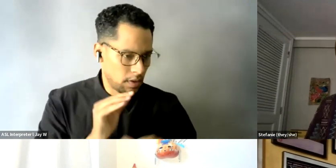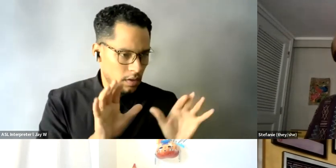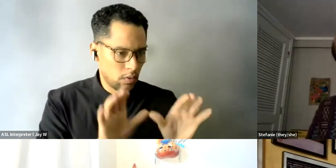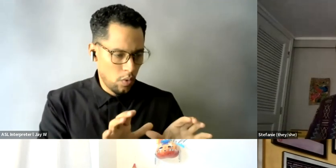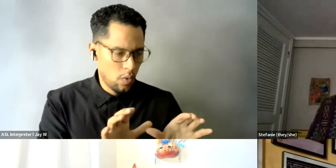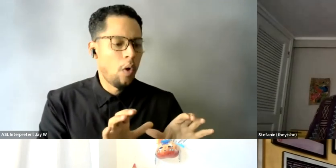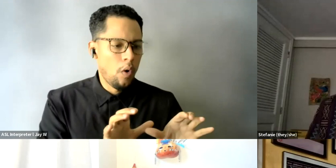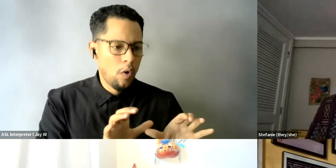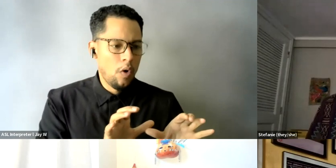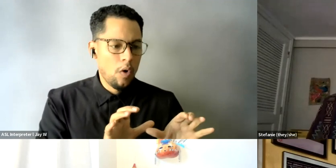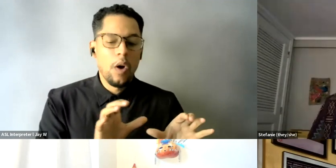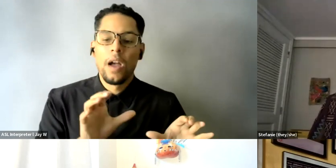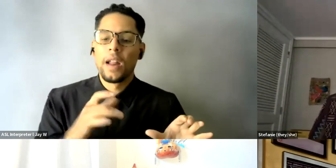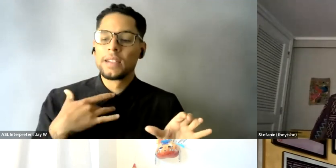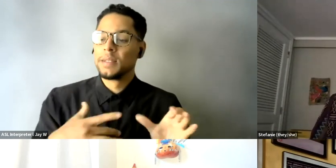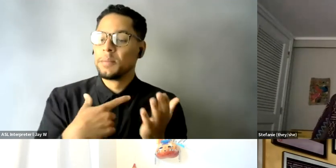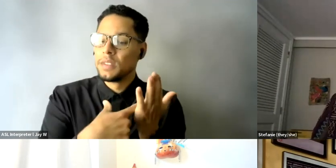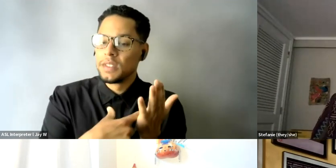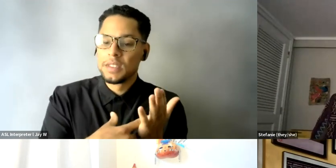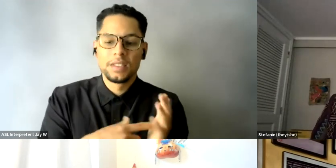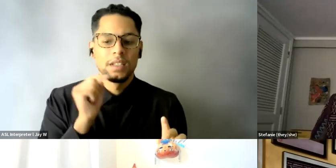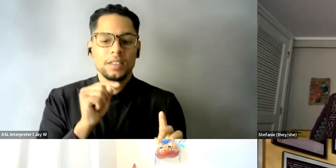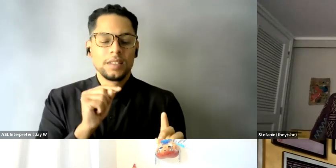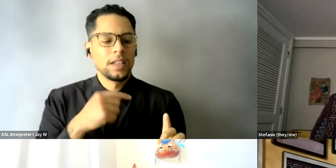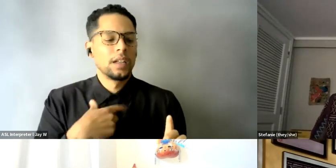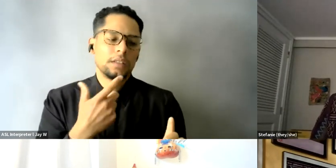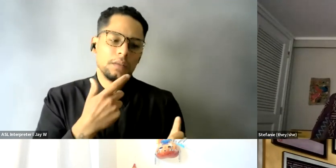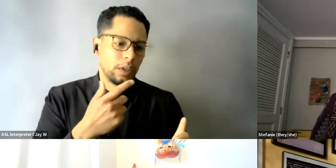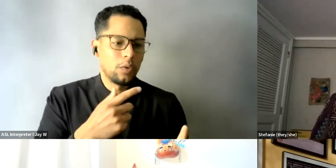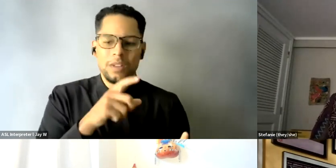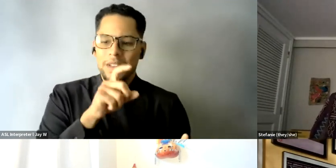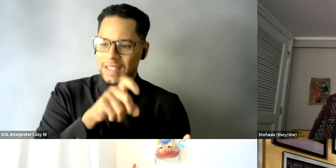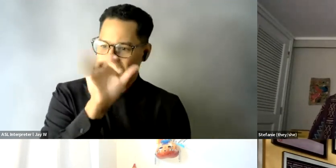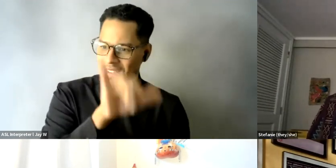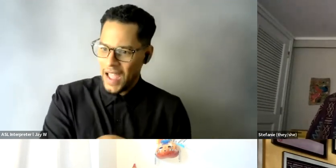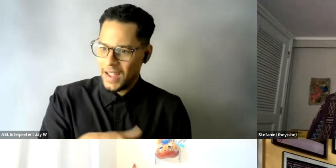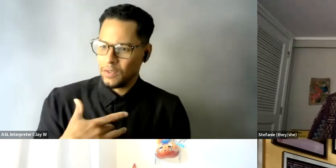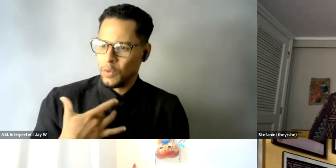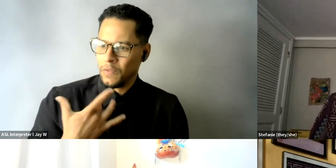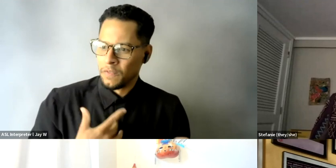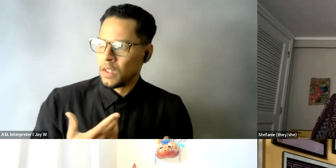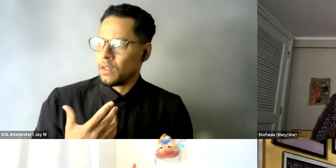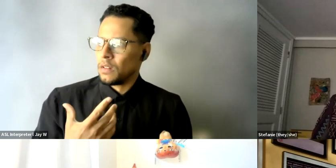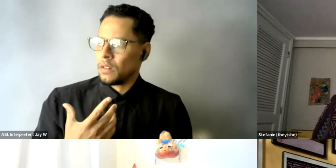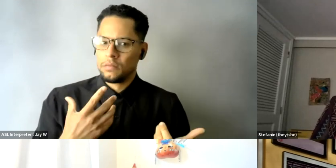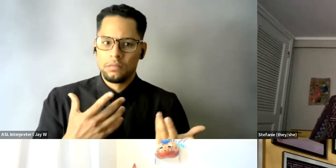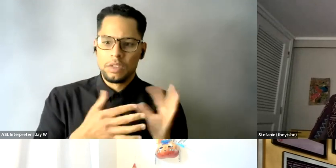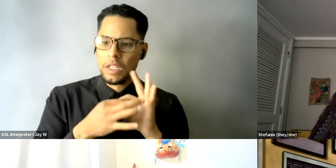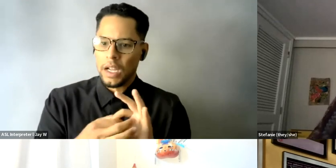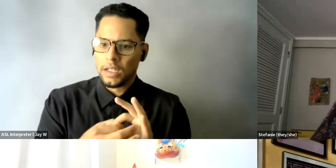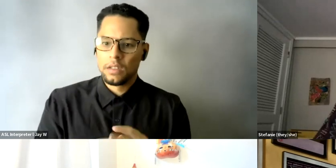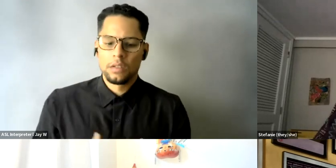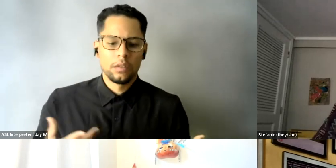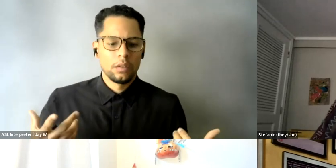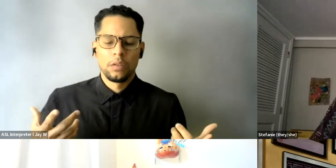don't necessarily need that to be able to be comrades, to be doing the right work. We don't need to, for